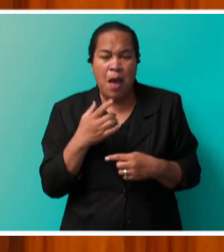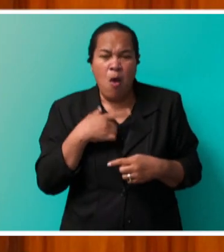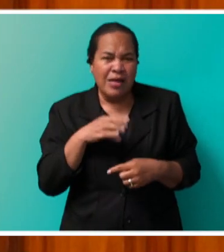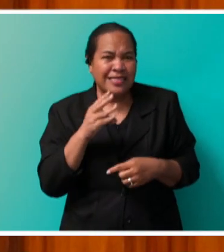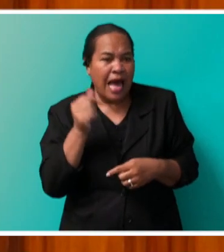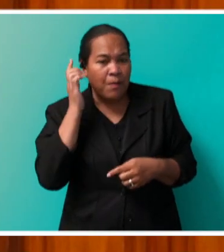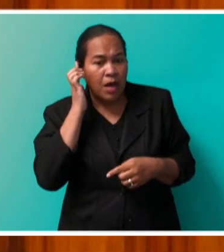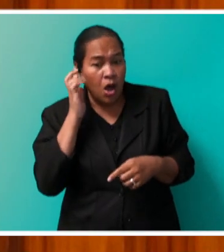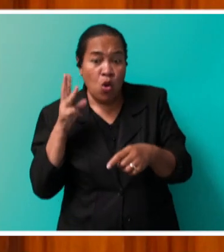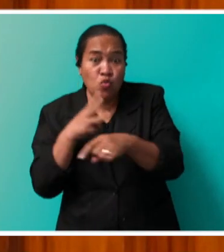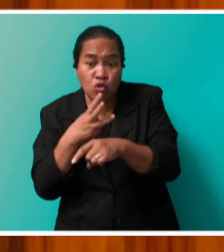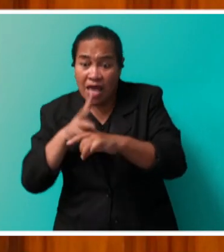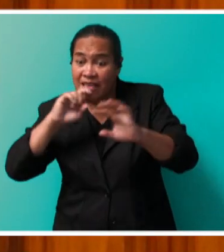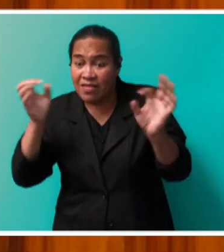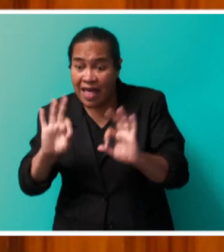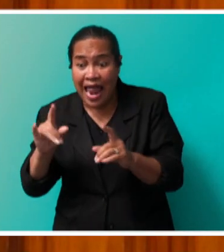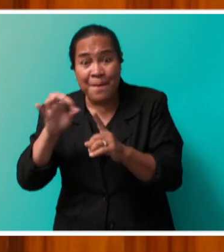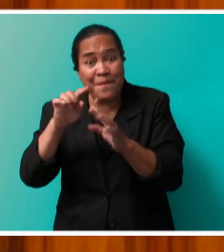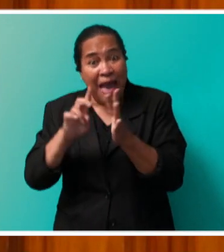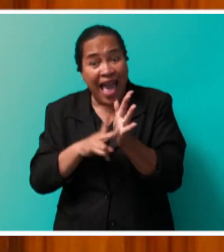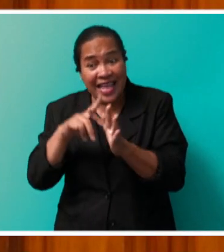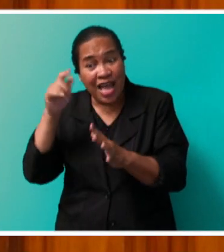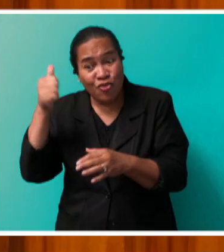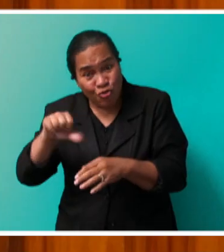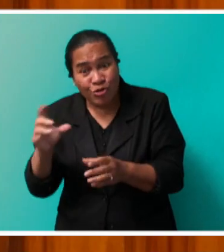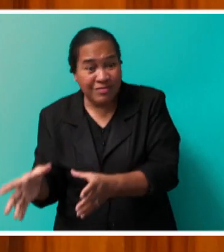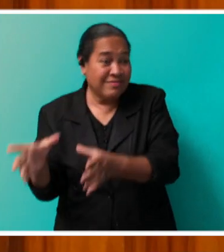timbers from species such as pine can be used without